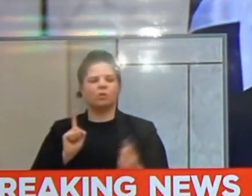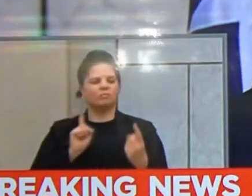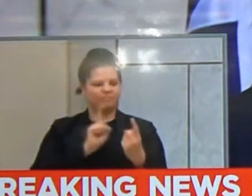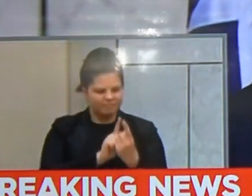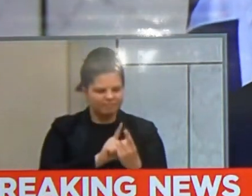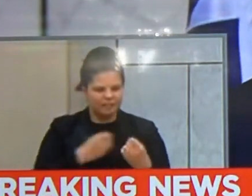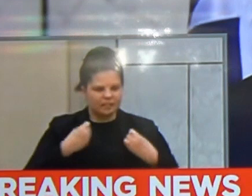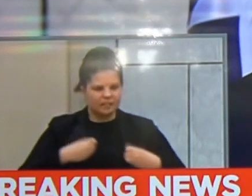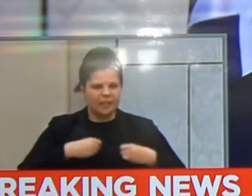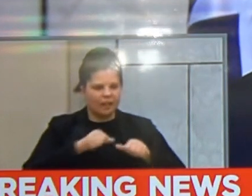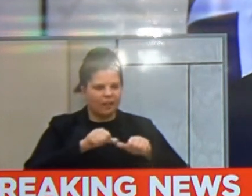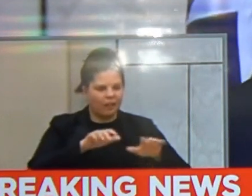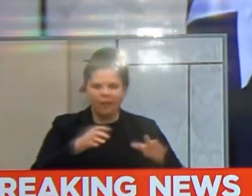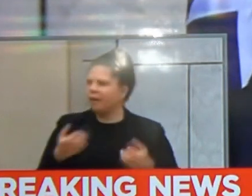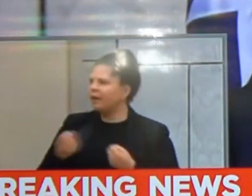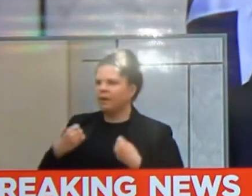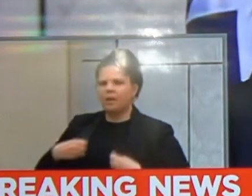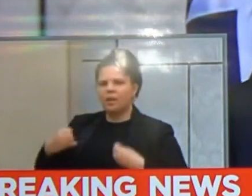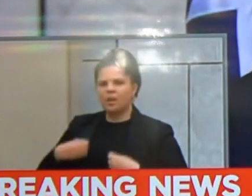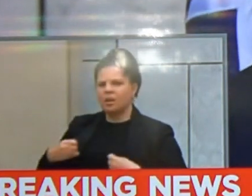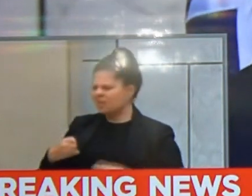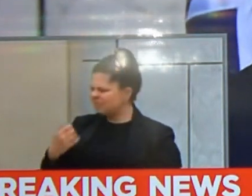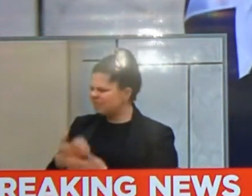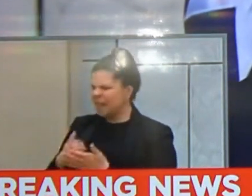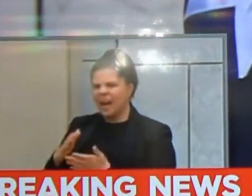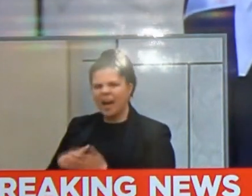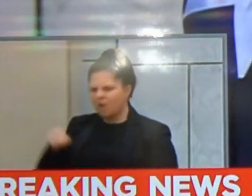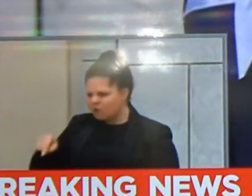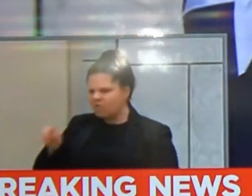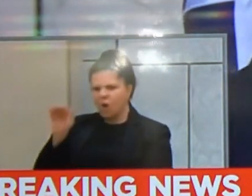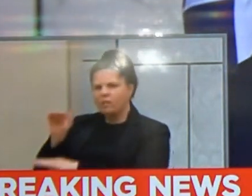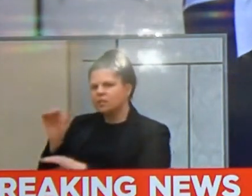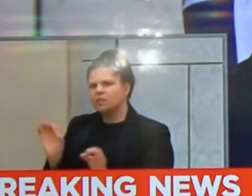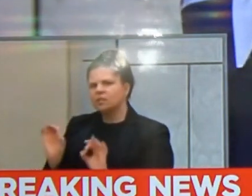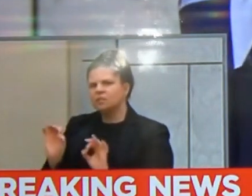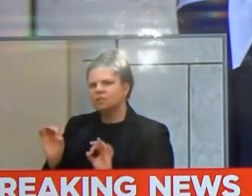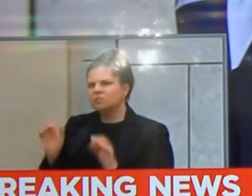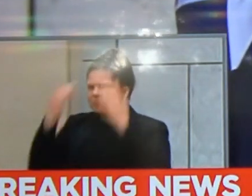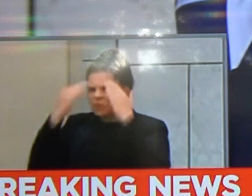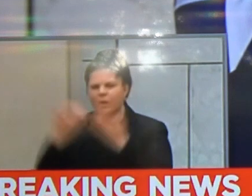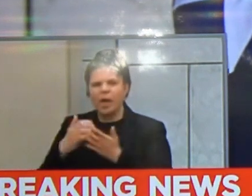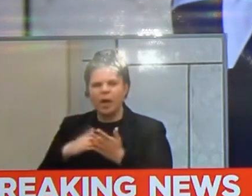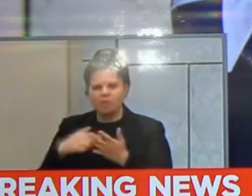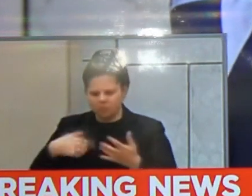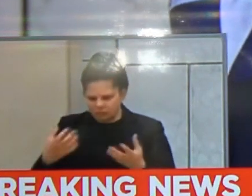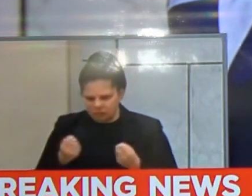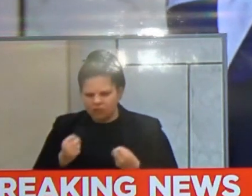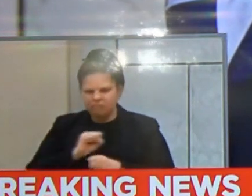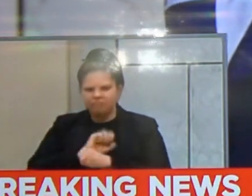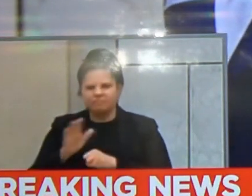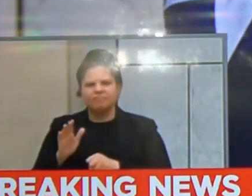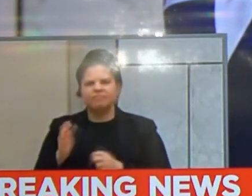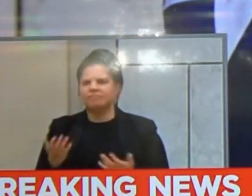passed from person to person in the community without a clear epidemiology link. We know there are over 300 of those